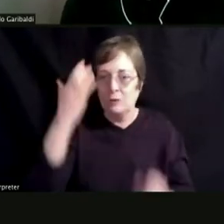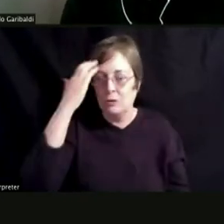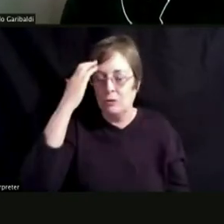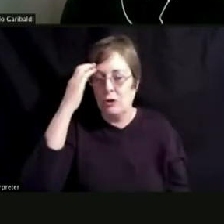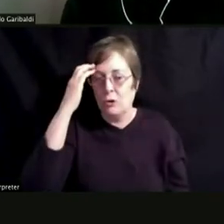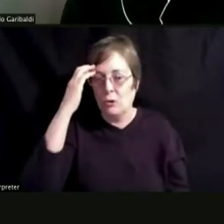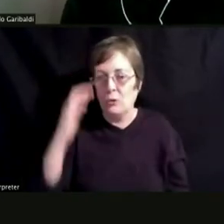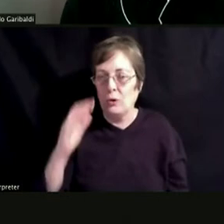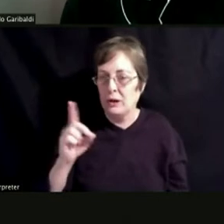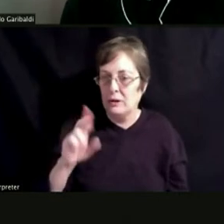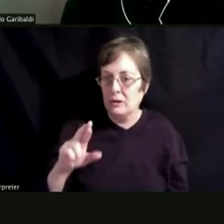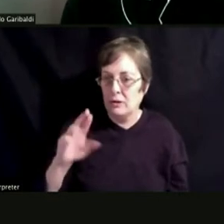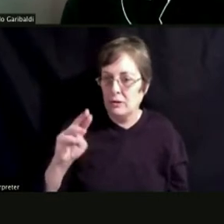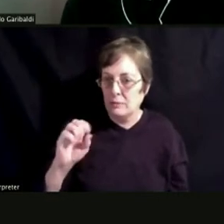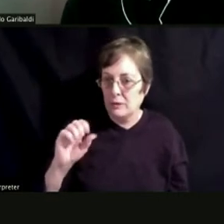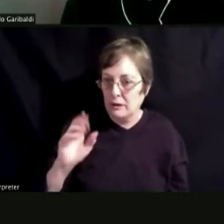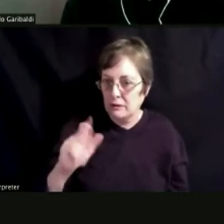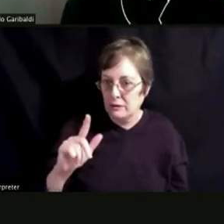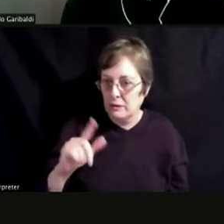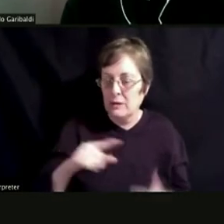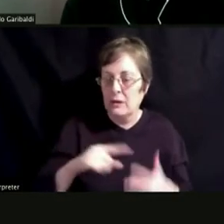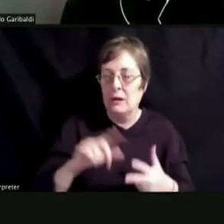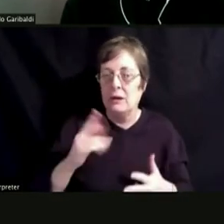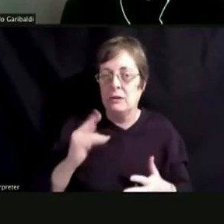Dr. Maisel, then Dr. Chung, then Dr. Watkins.